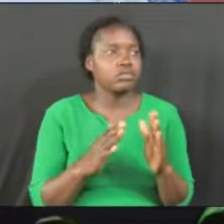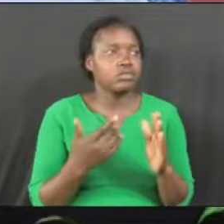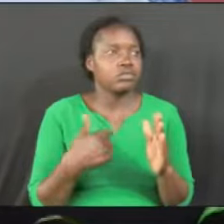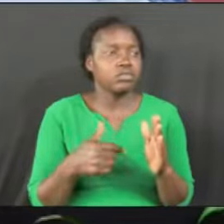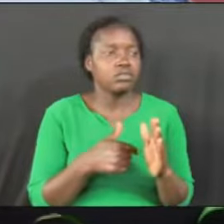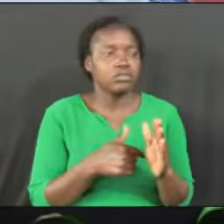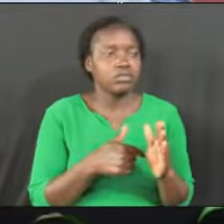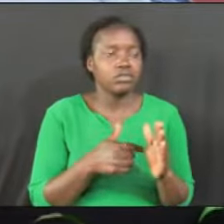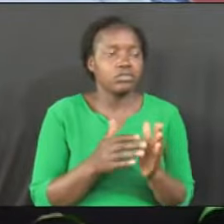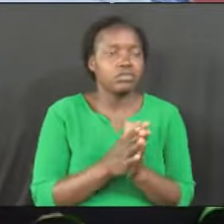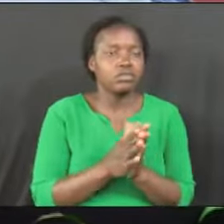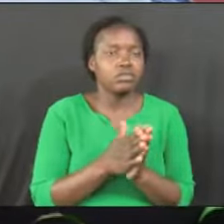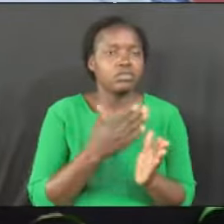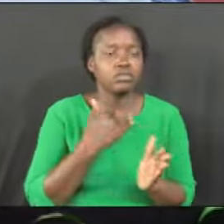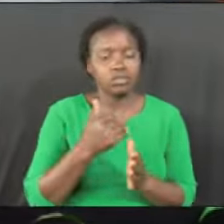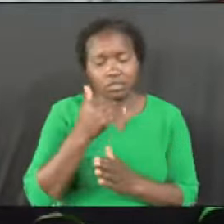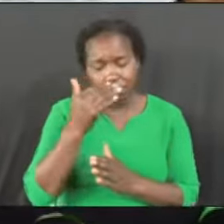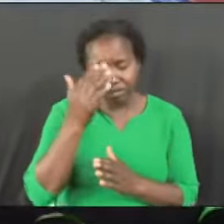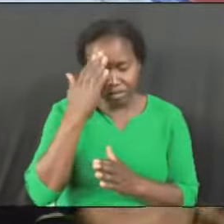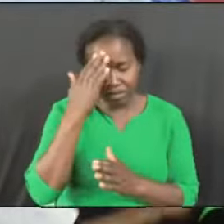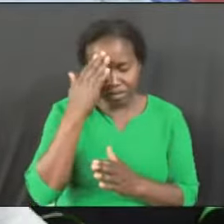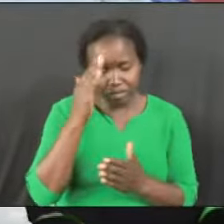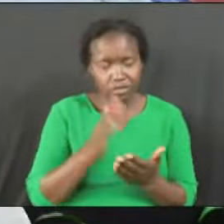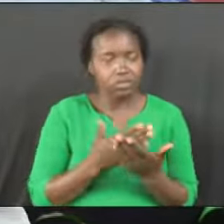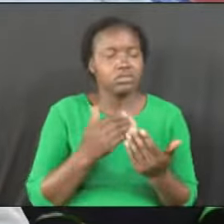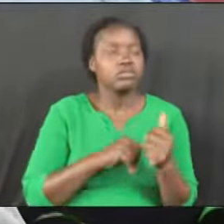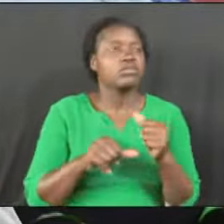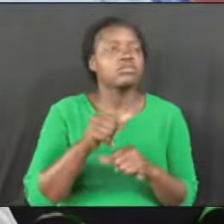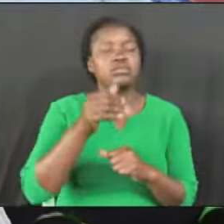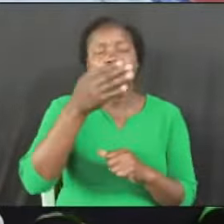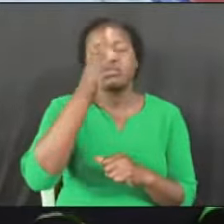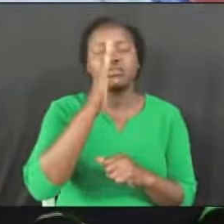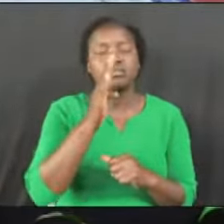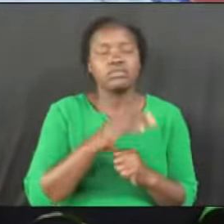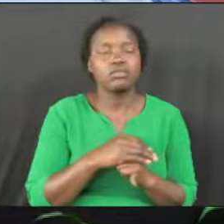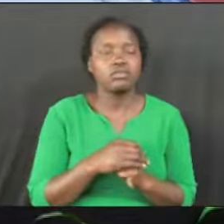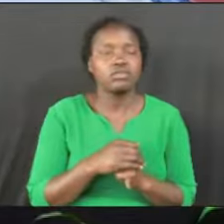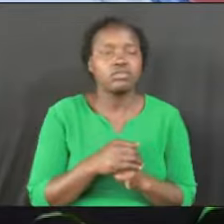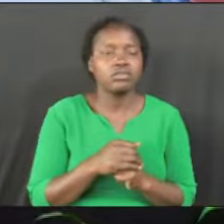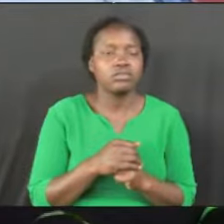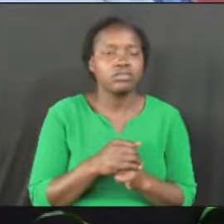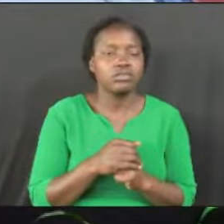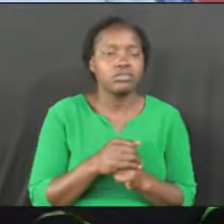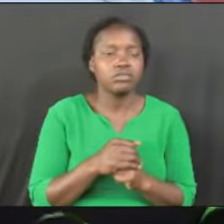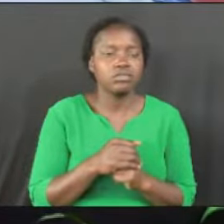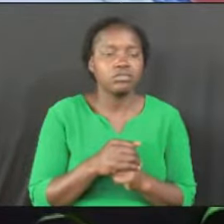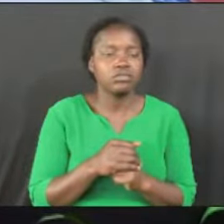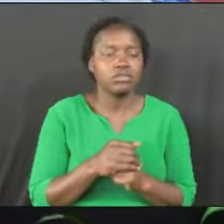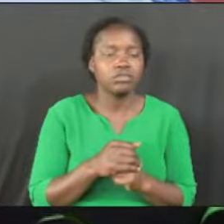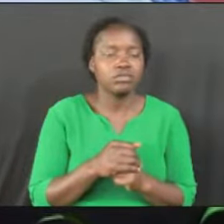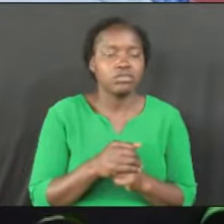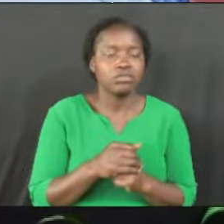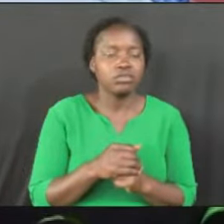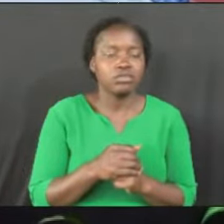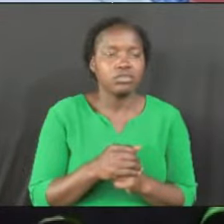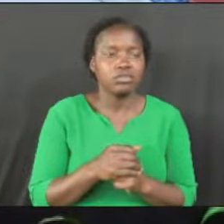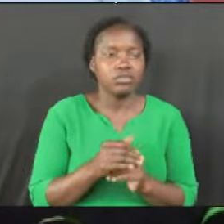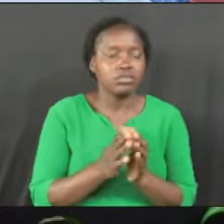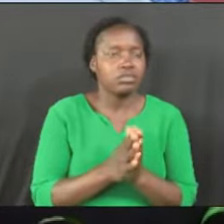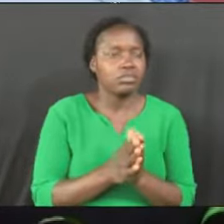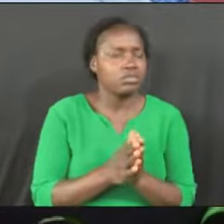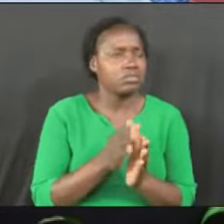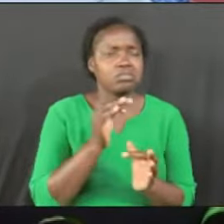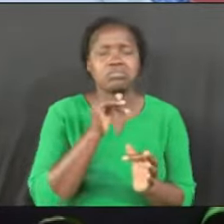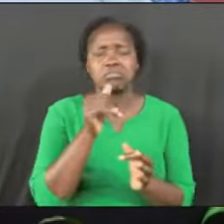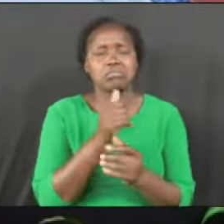know that you know something about God. Do I have a witness here? You don't love God if you don't care for the poor. You